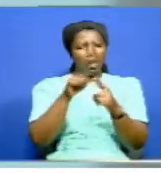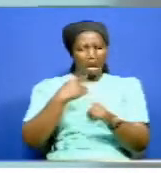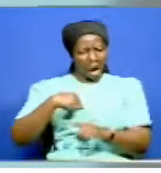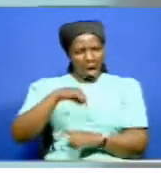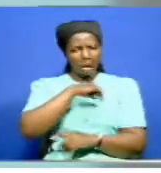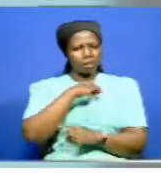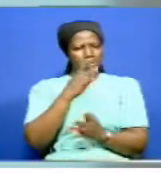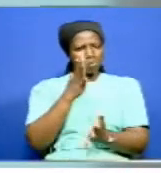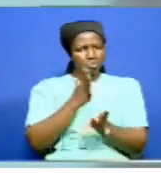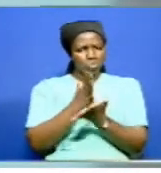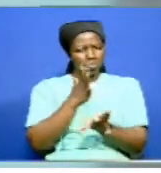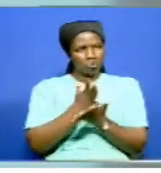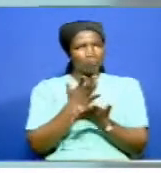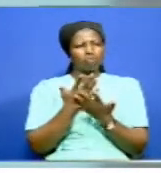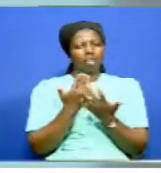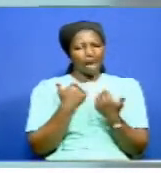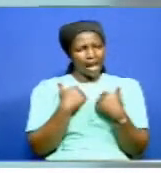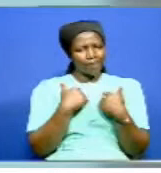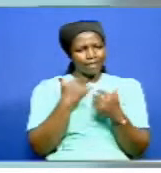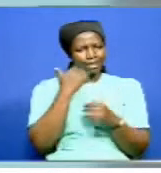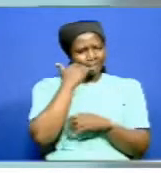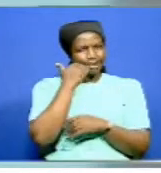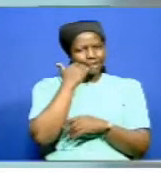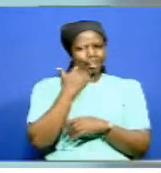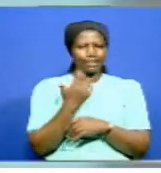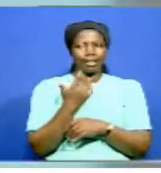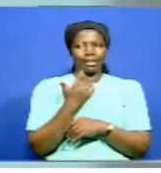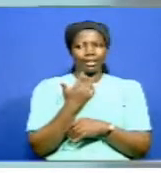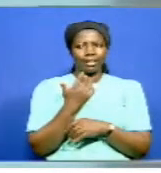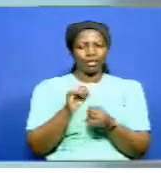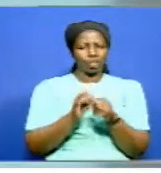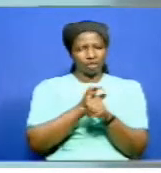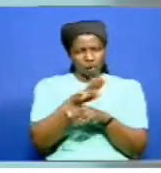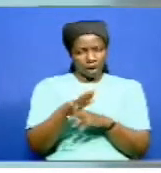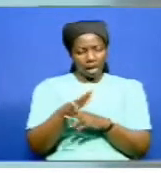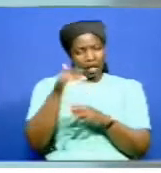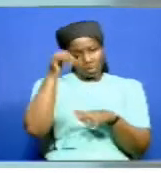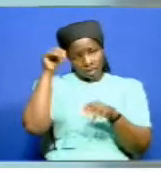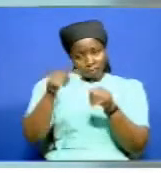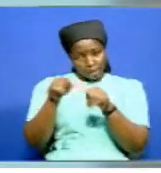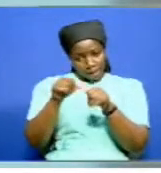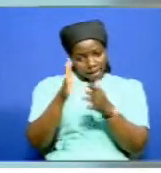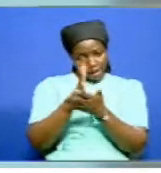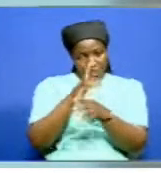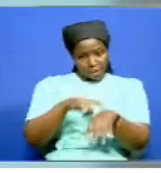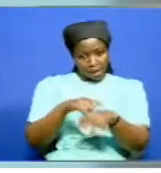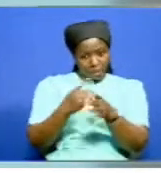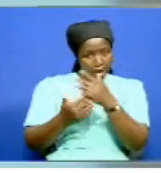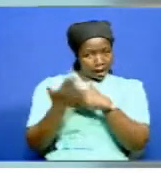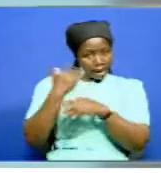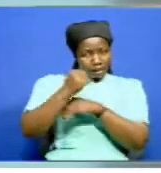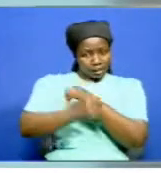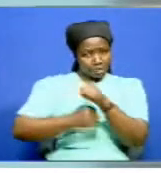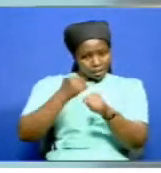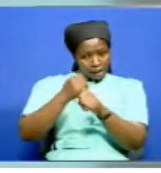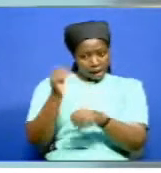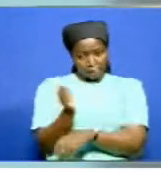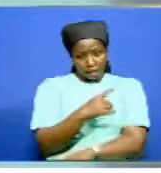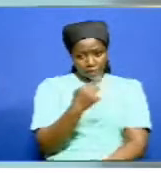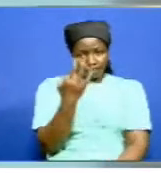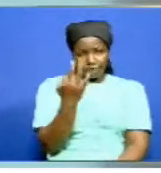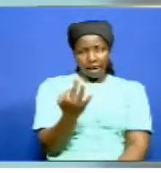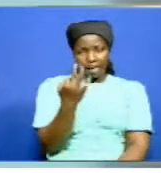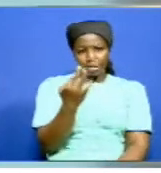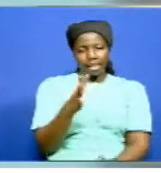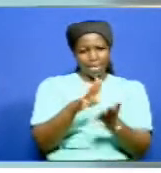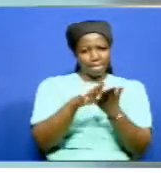still in the middle of a pandemic. We'd recall that sometime last year around March,